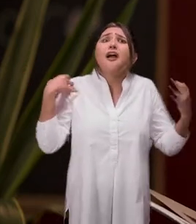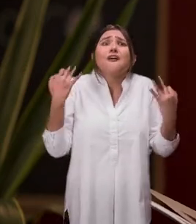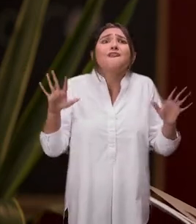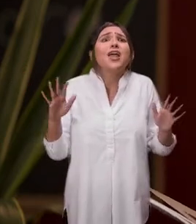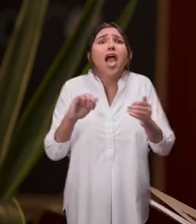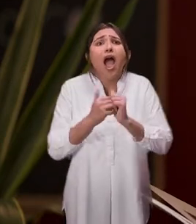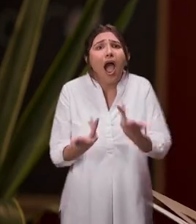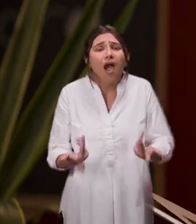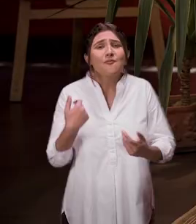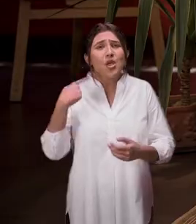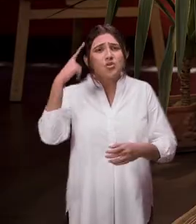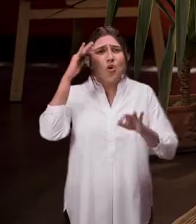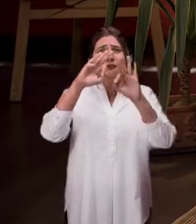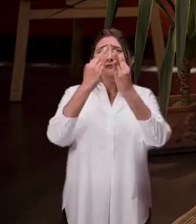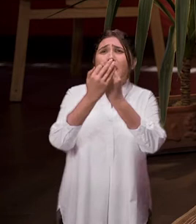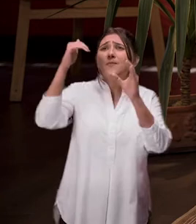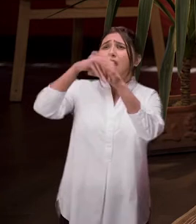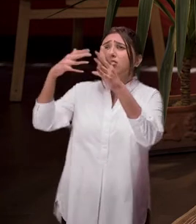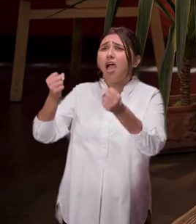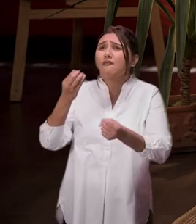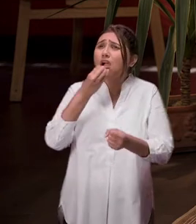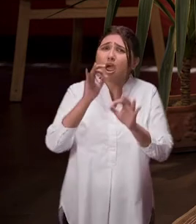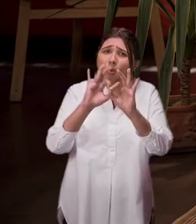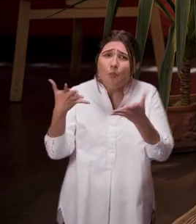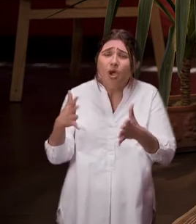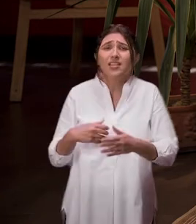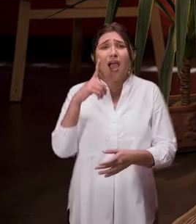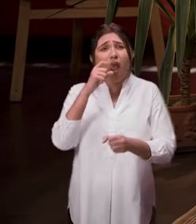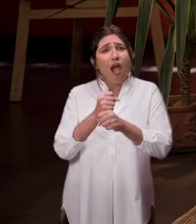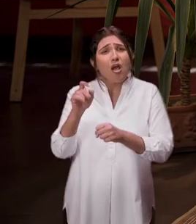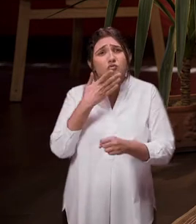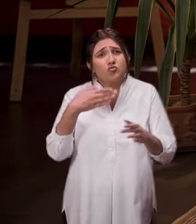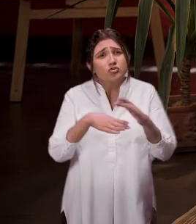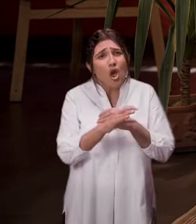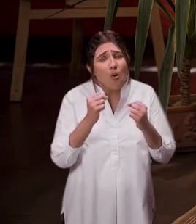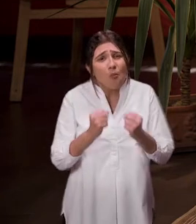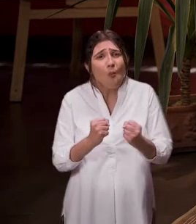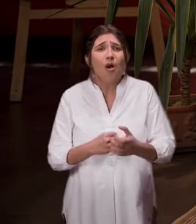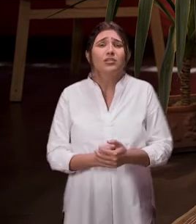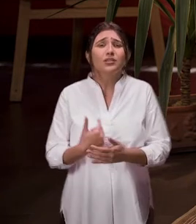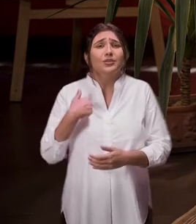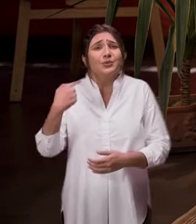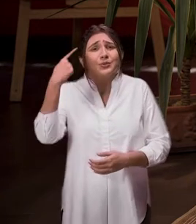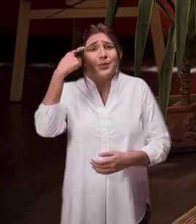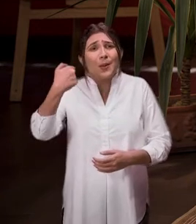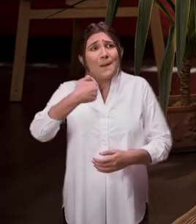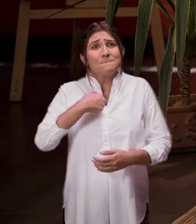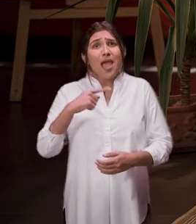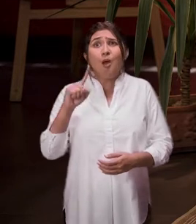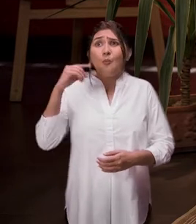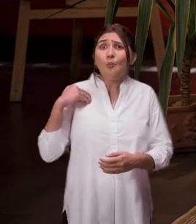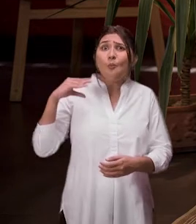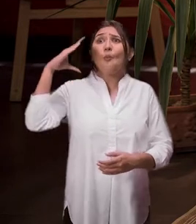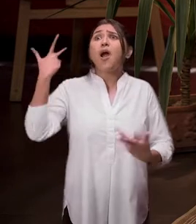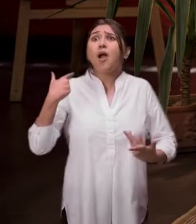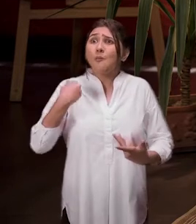wondered how free I'd truly be. That night, I thought about families who didn't have enough food, and the girl who couldn't go to school, and even